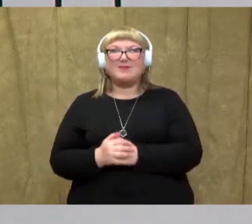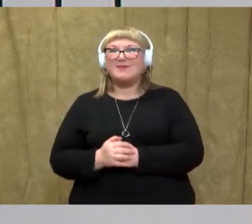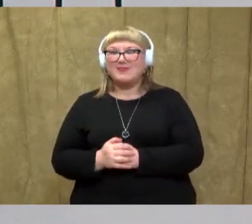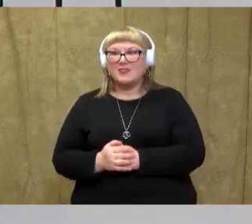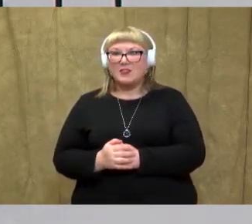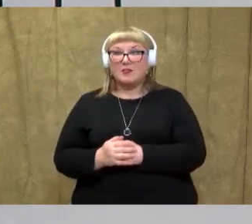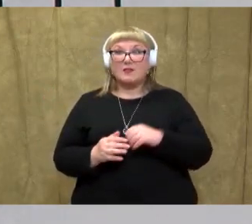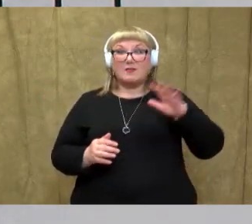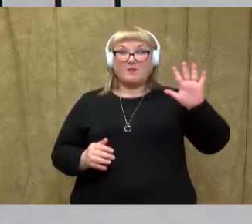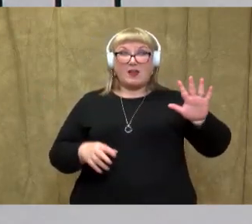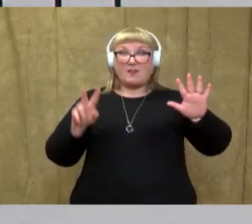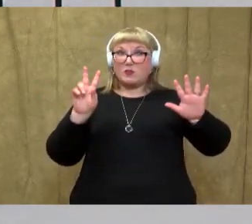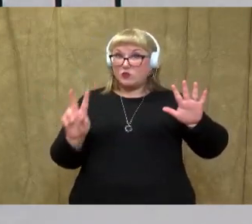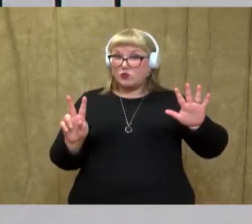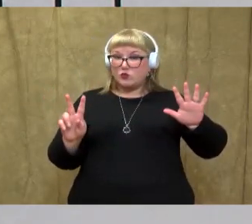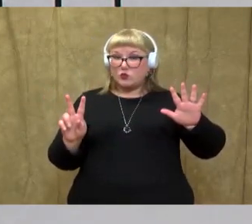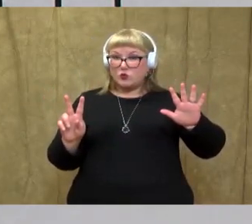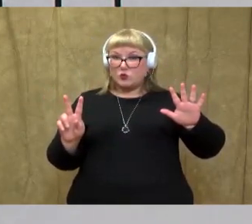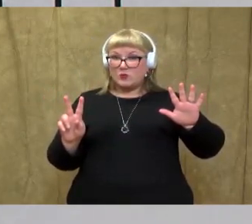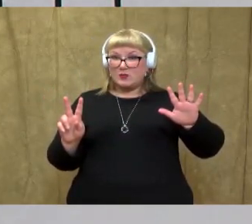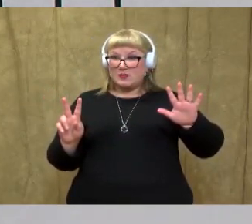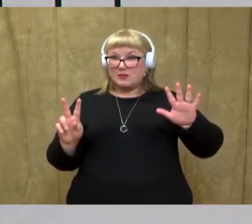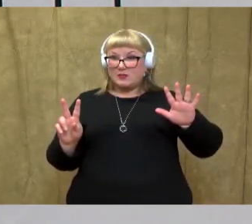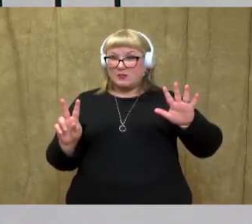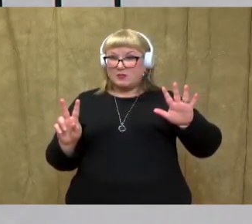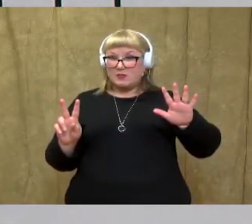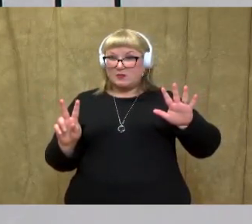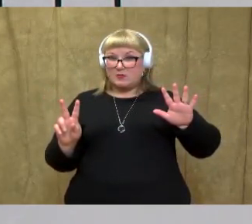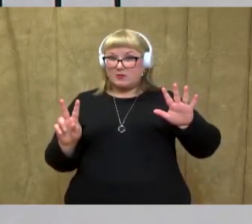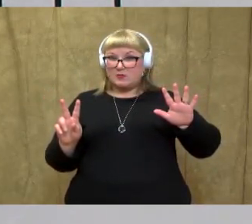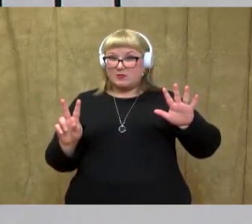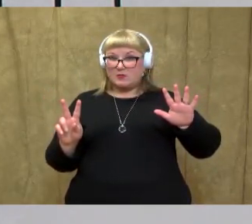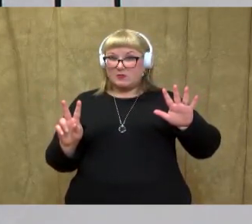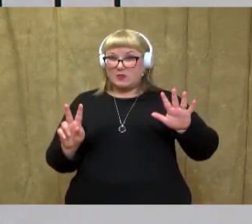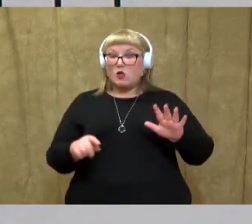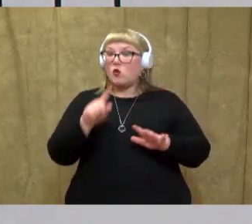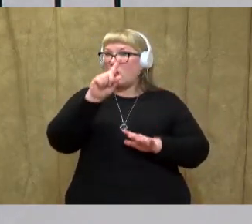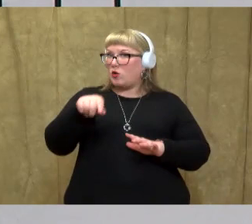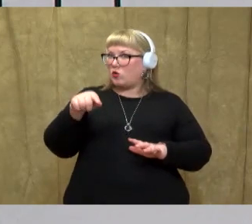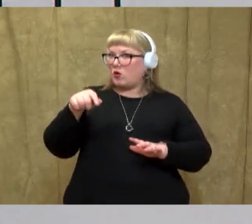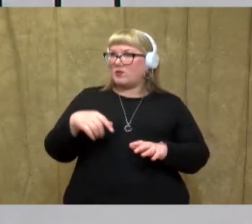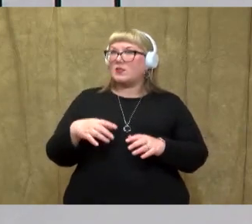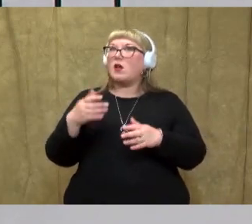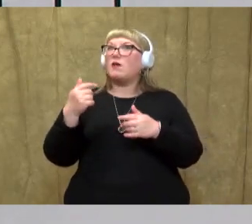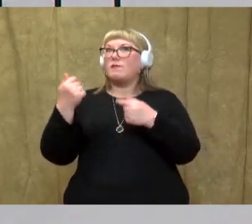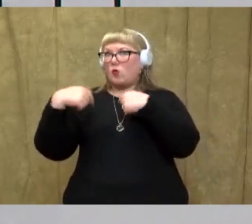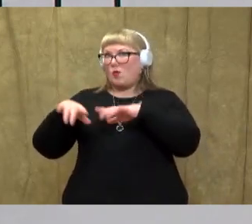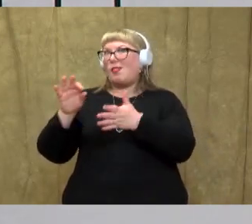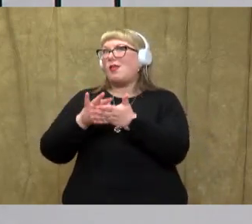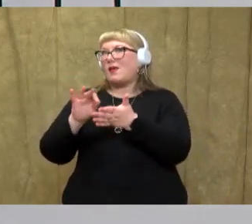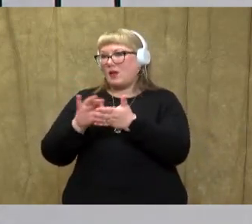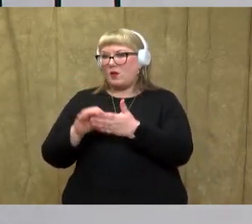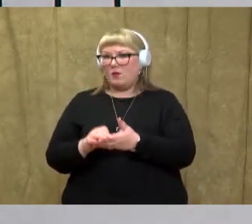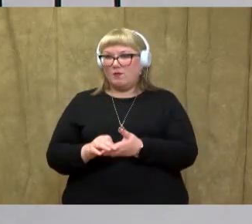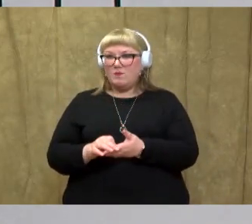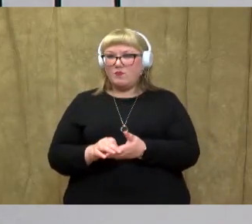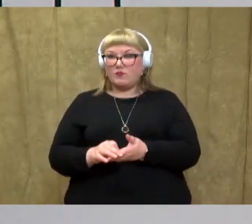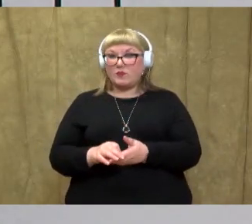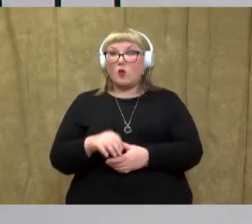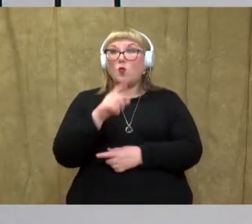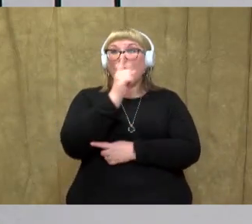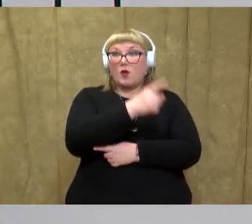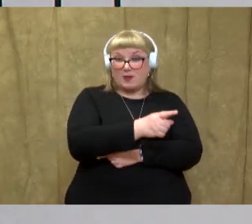job. Now let's count them all together. And you know I like to cross off as I count so I don't miss anything or count something twice. So let's